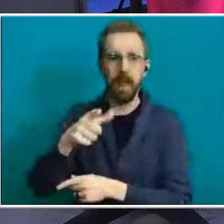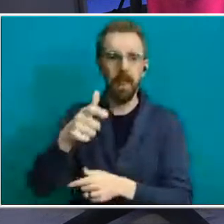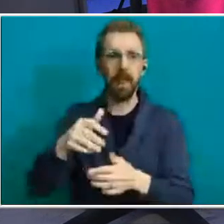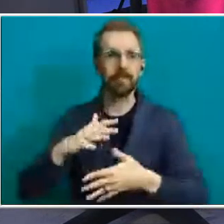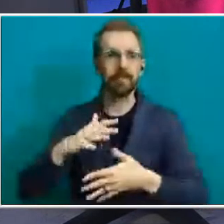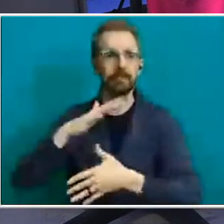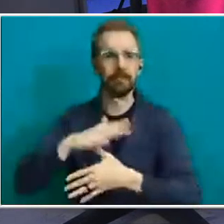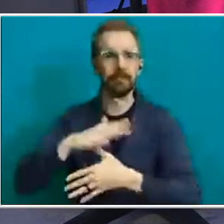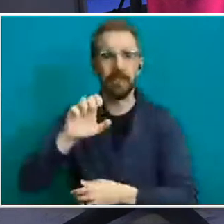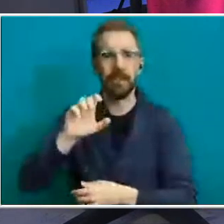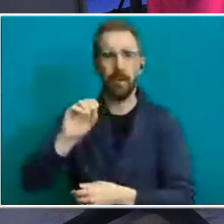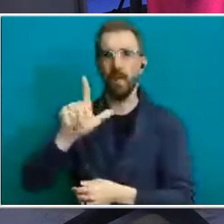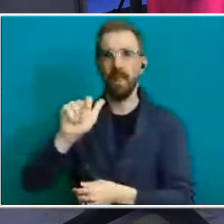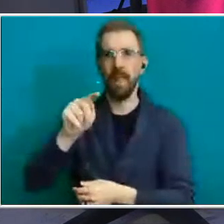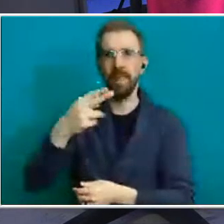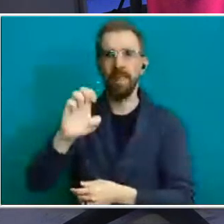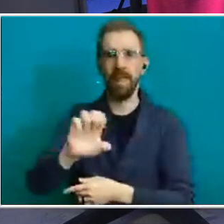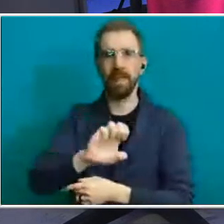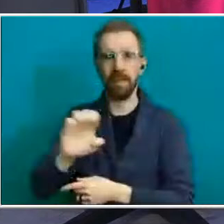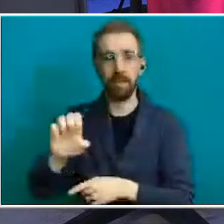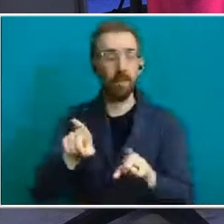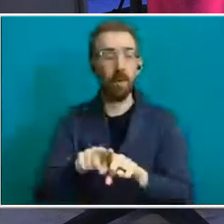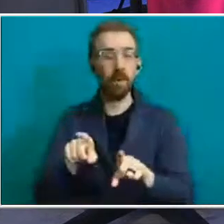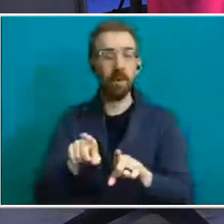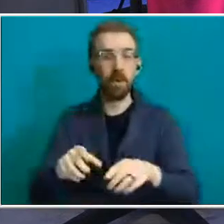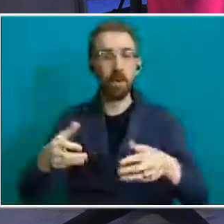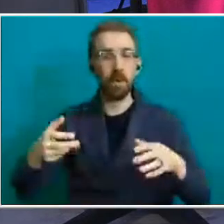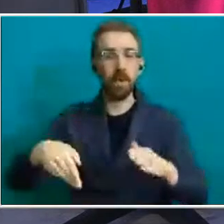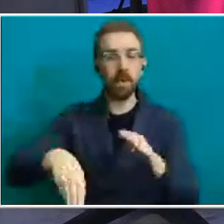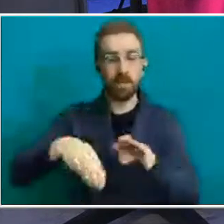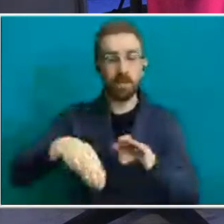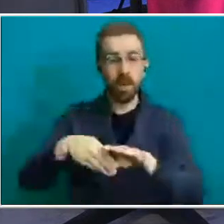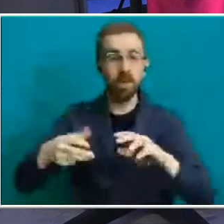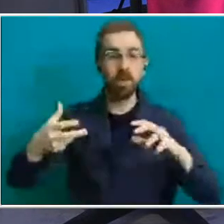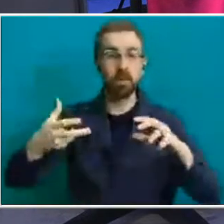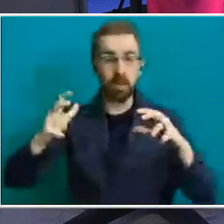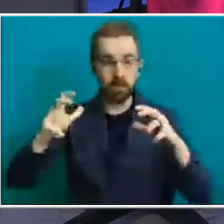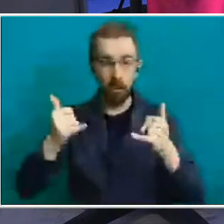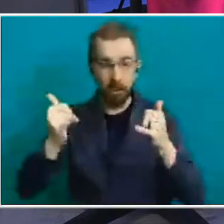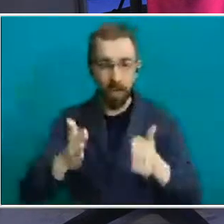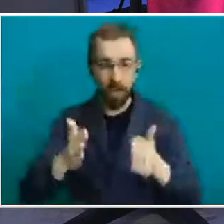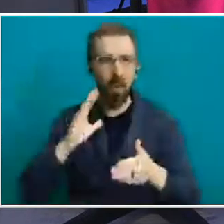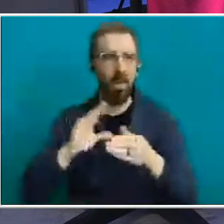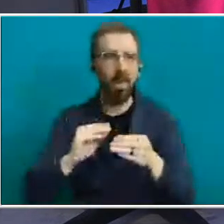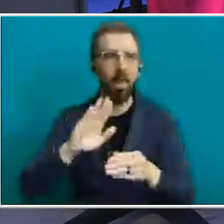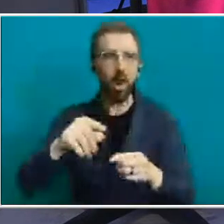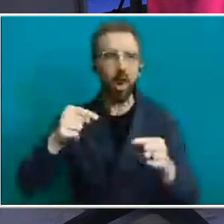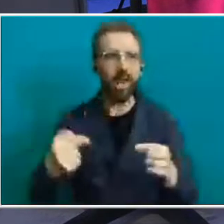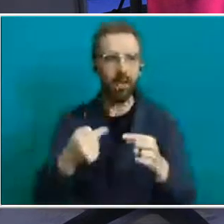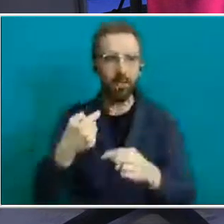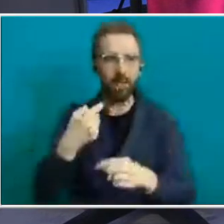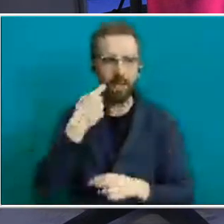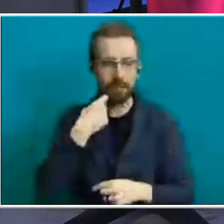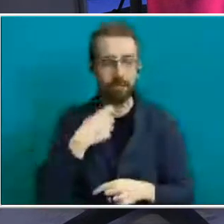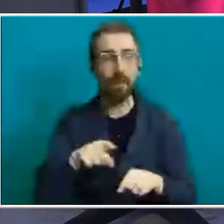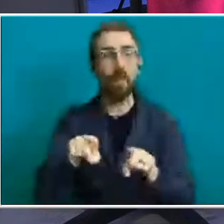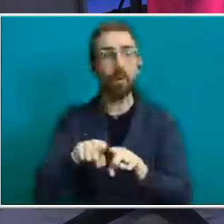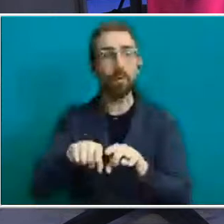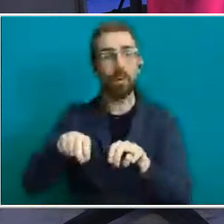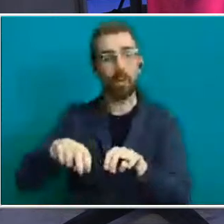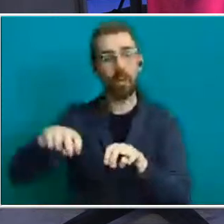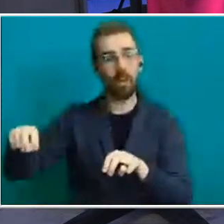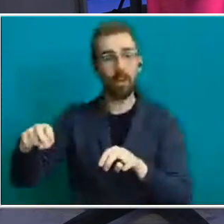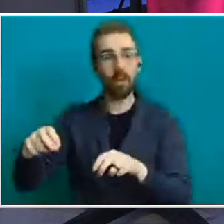and a varsity soccer and basketball player. She'll tell us about a recent injury in just a moment. Also at the desk with me is athletic trainer